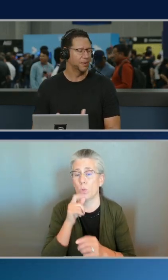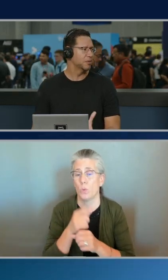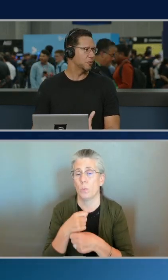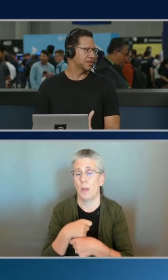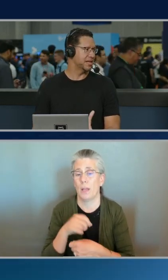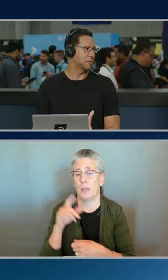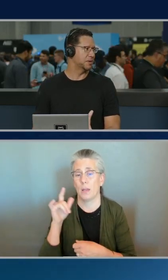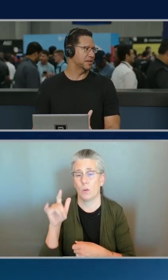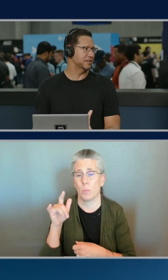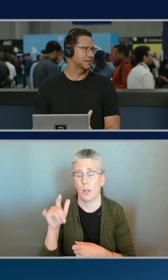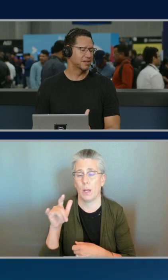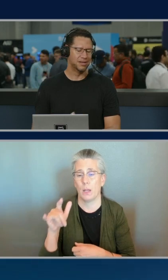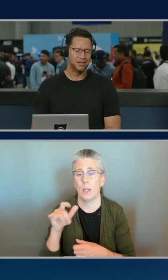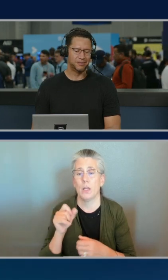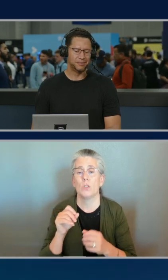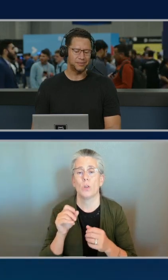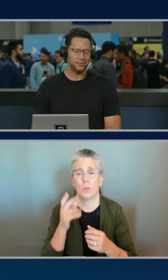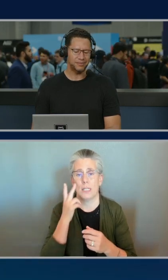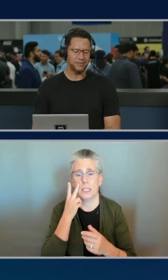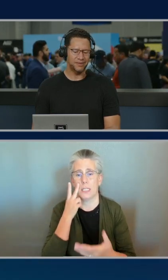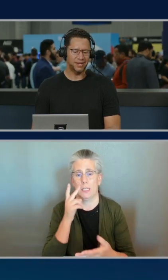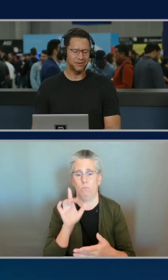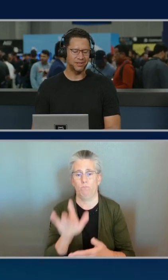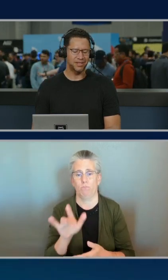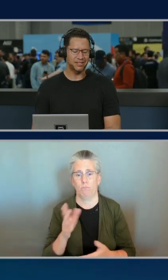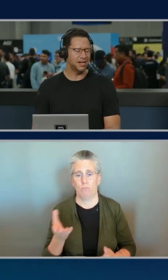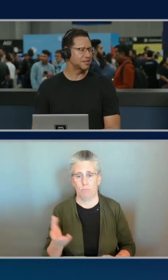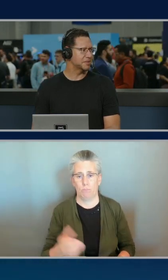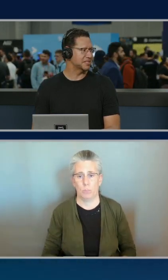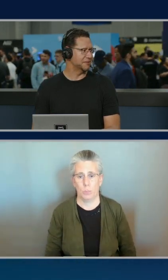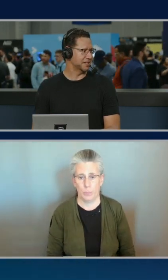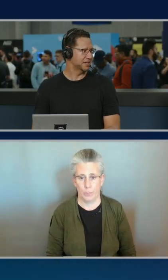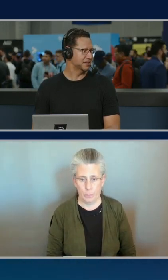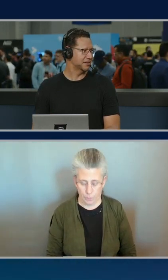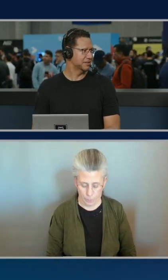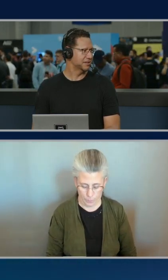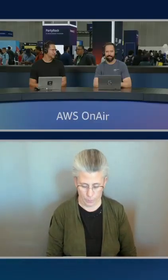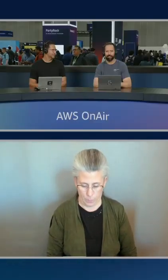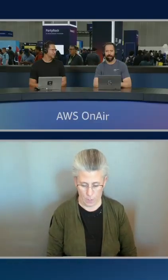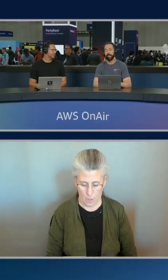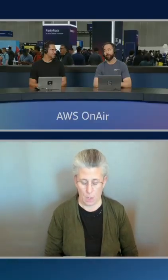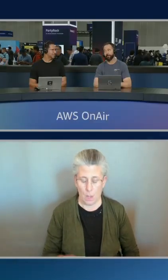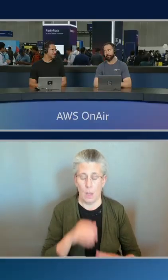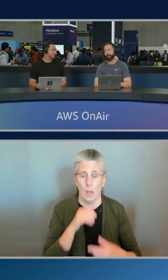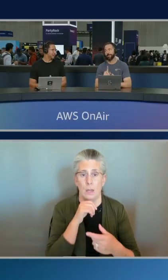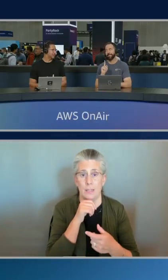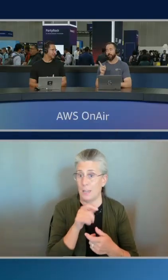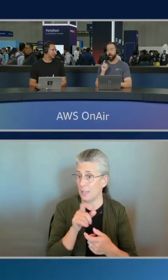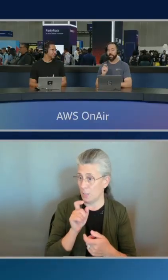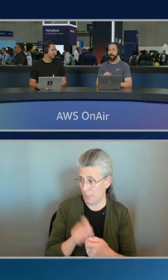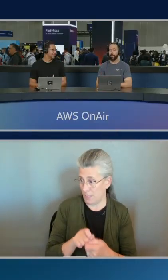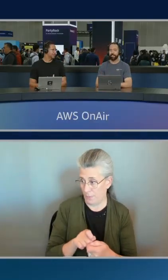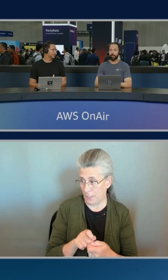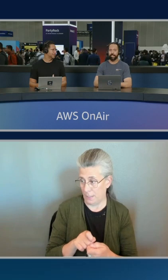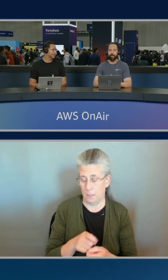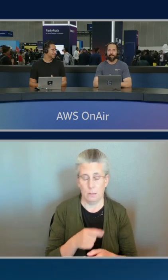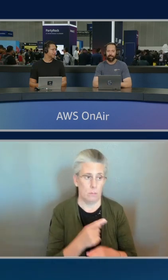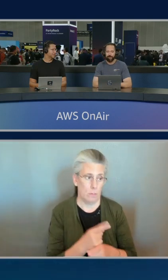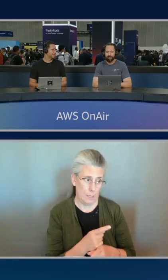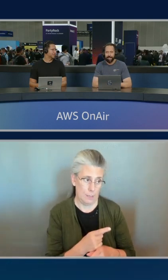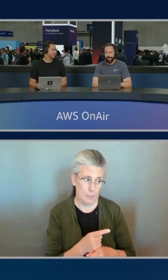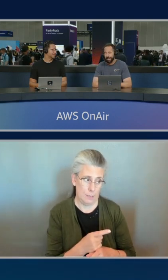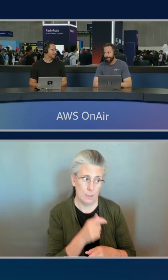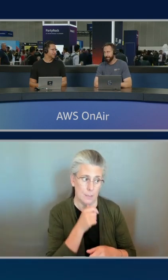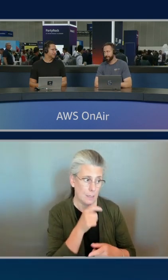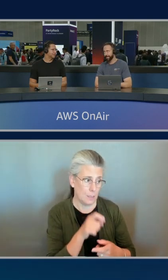see what the output is. See what we get. Now, it's not specific. That's right. Now, Yeah. one thing I wanted to piggyback